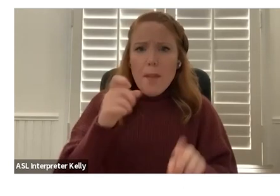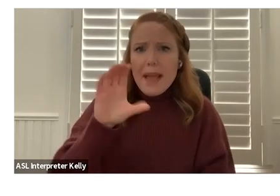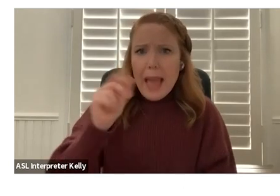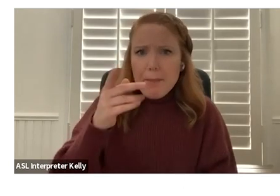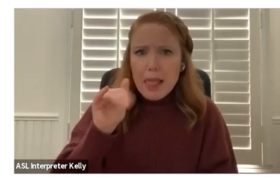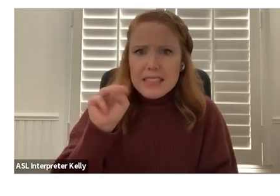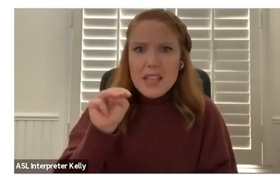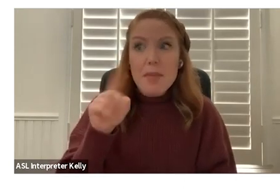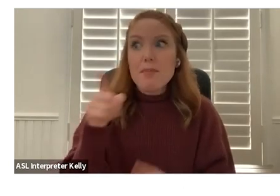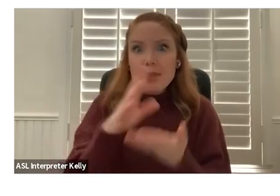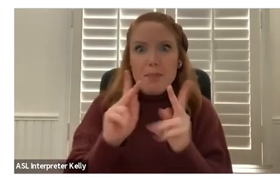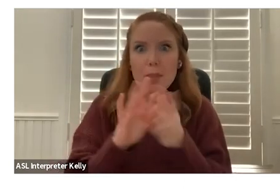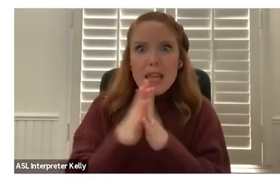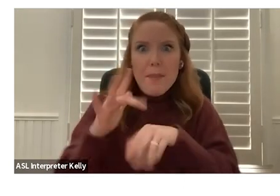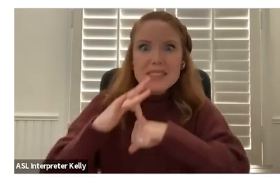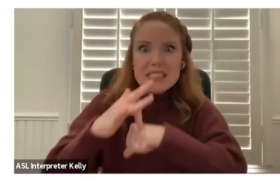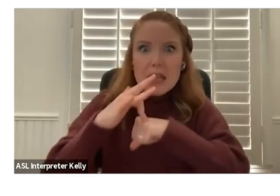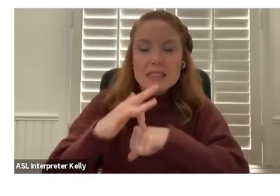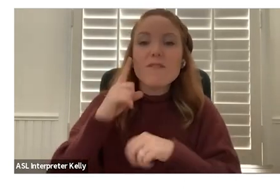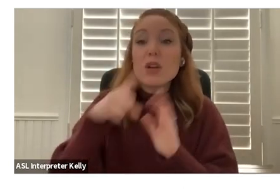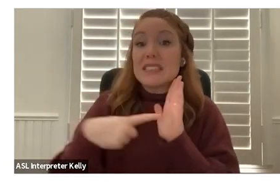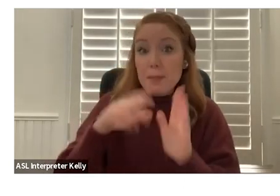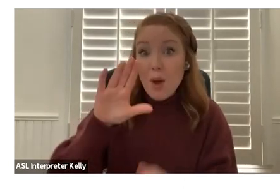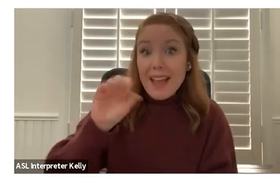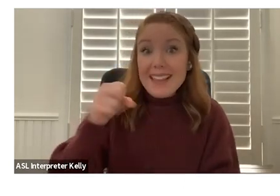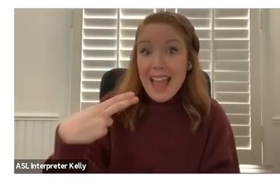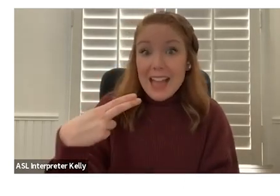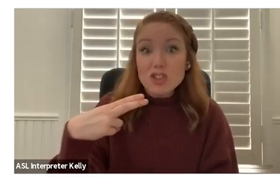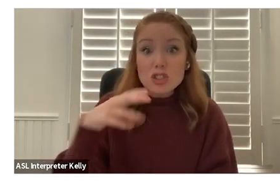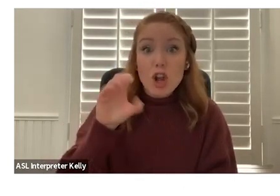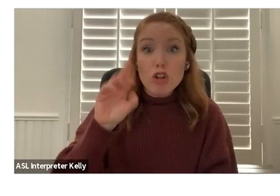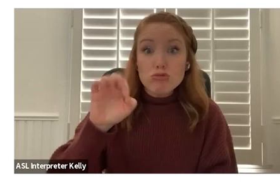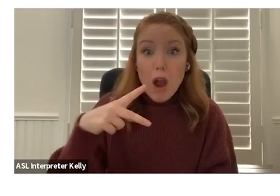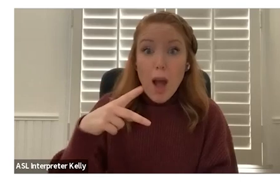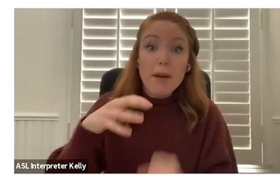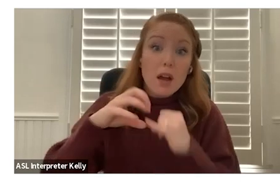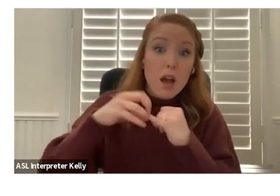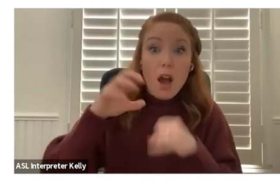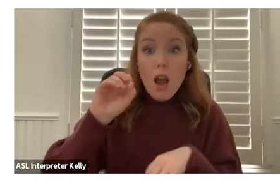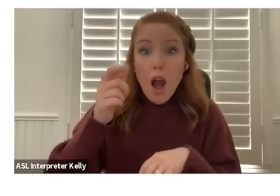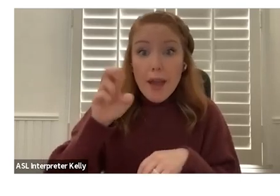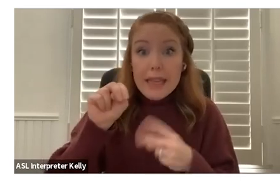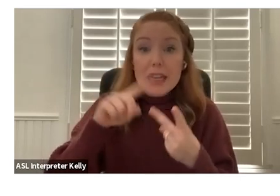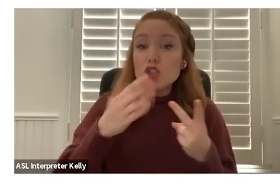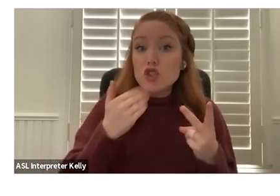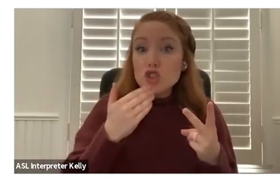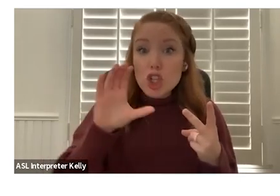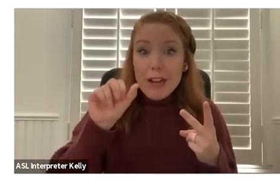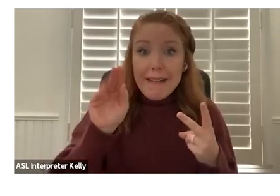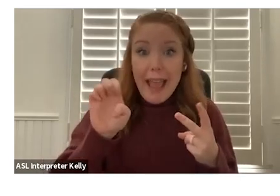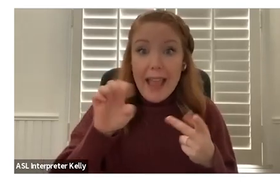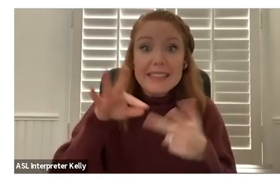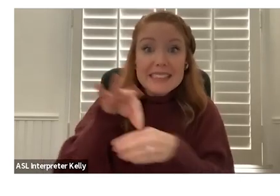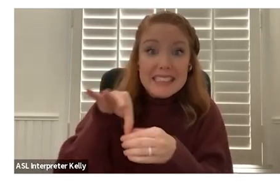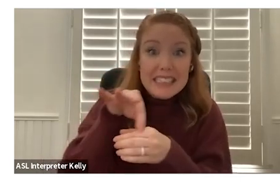enslaved for the free labor to produce it? Who are the communities that are being divorced and separated from their land in order to give me